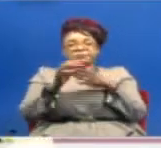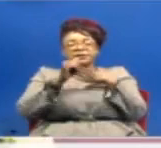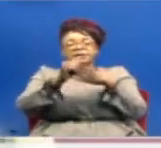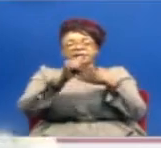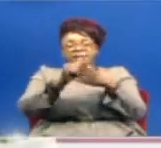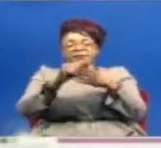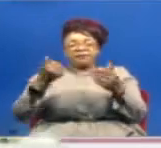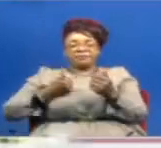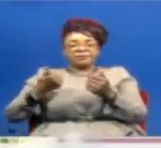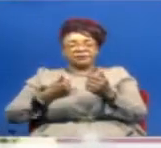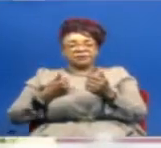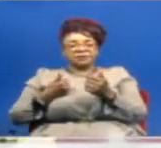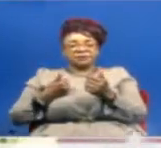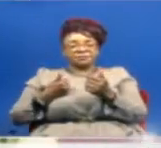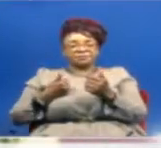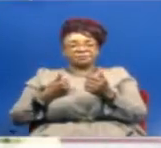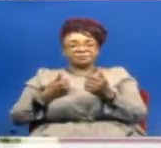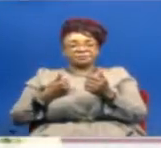females,